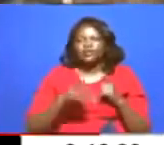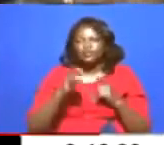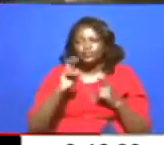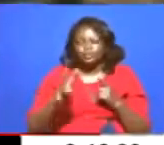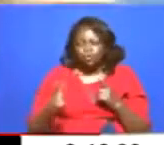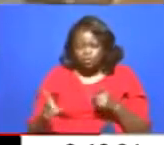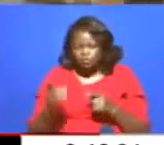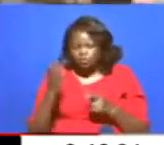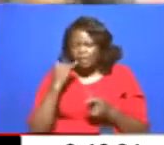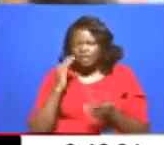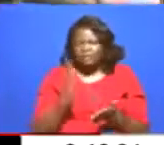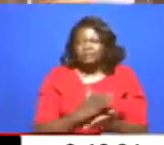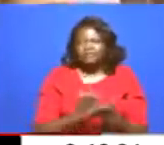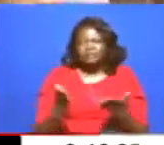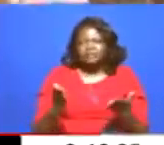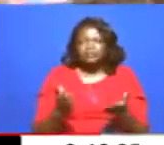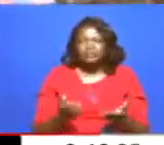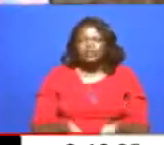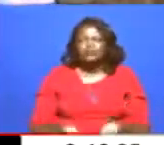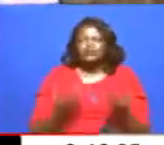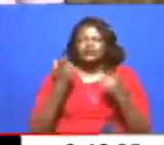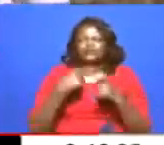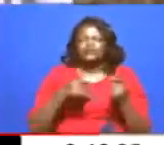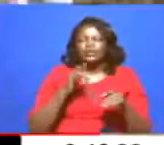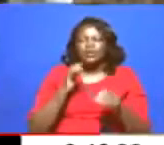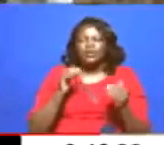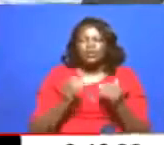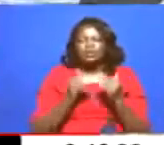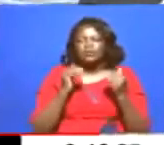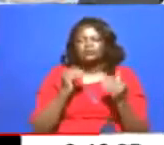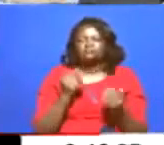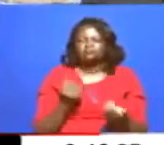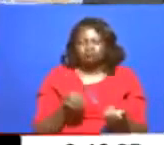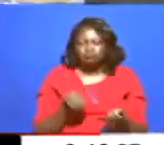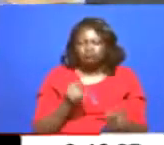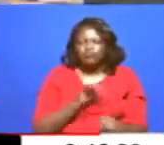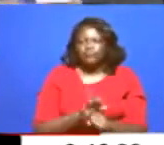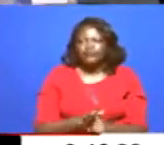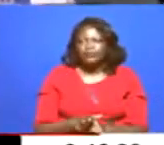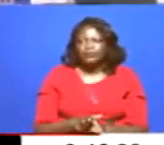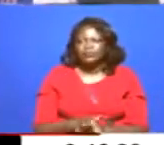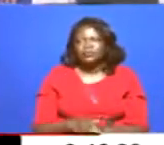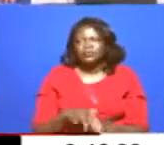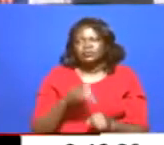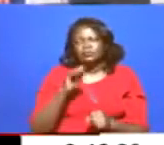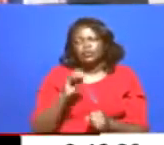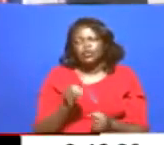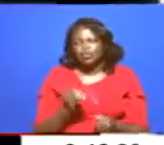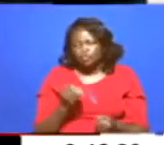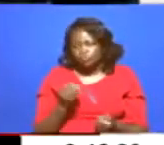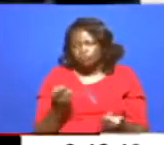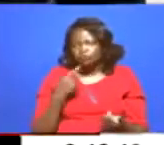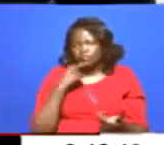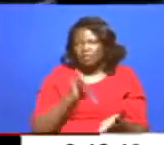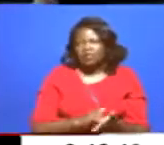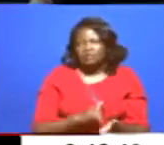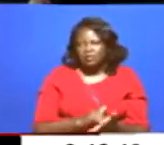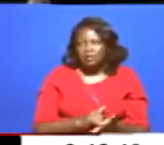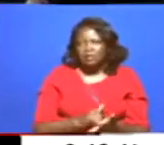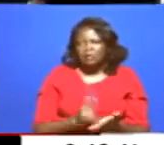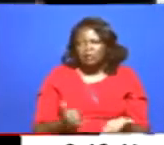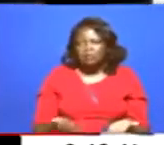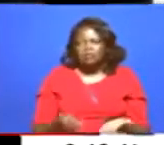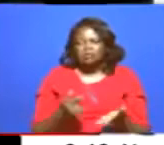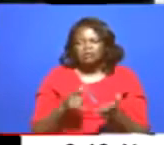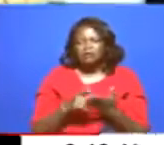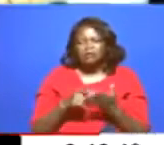fast emerging from the impacts of the COVID-19 pandemic-induced lull. Absa Bank CEO Jeremy Awori says lending to the